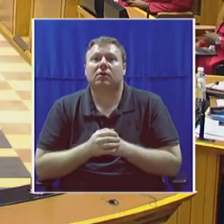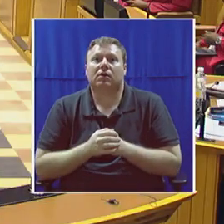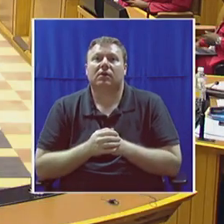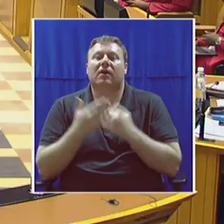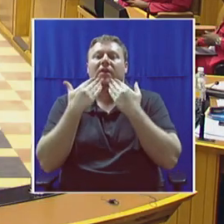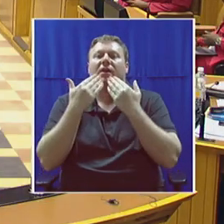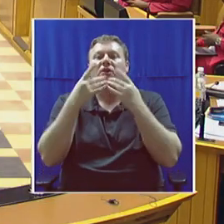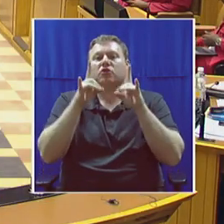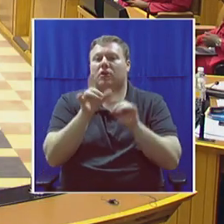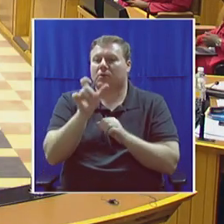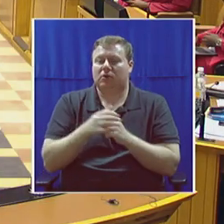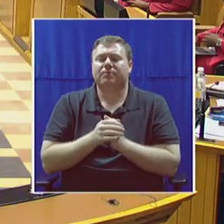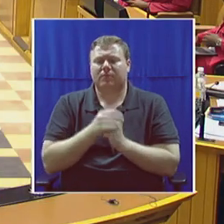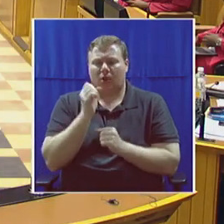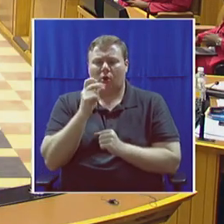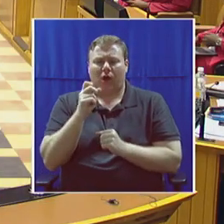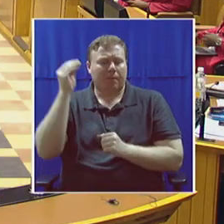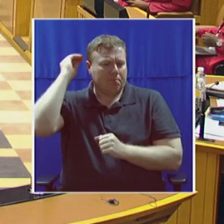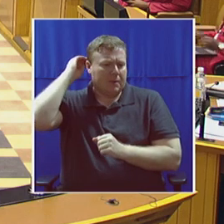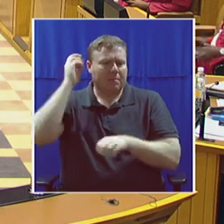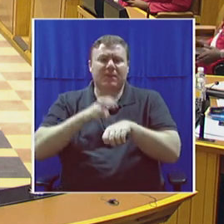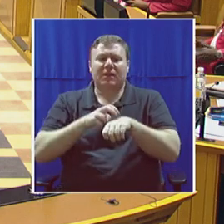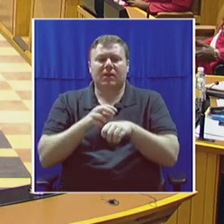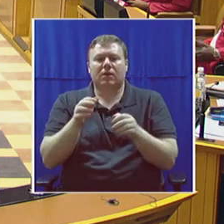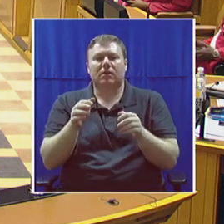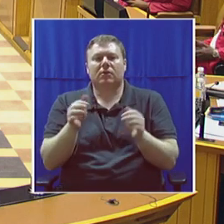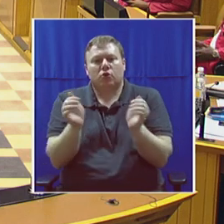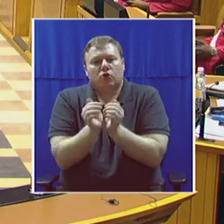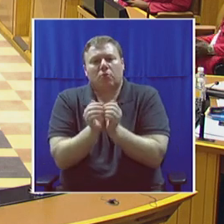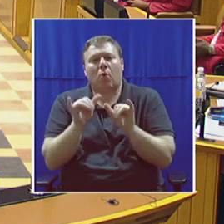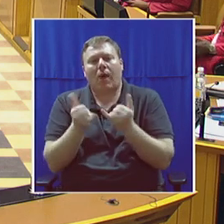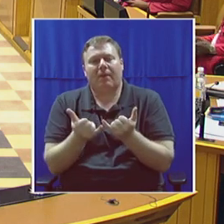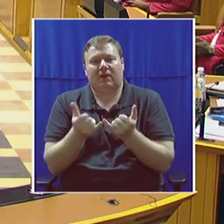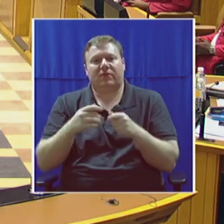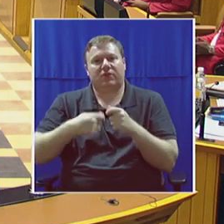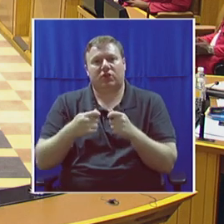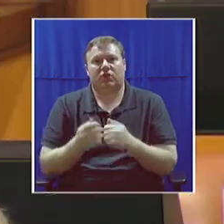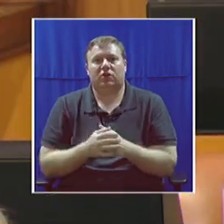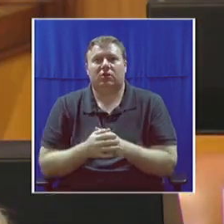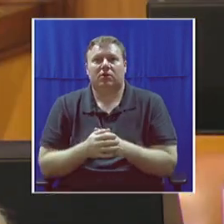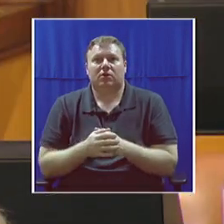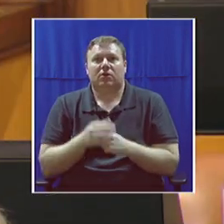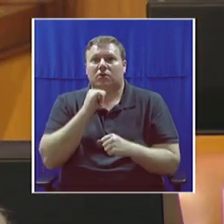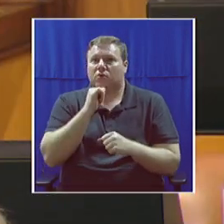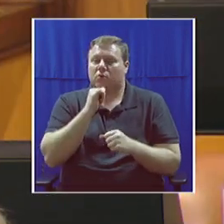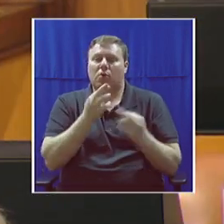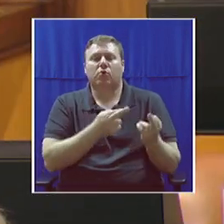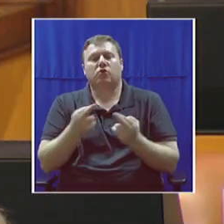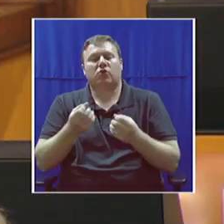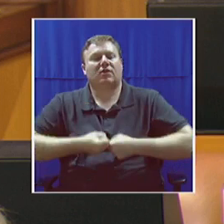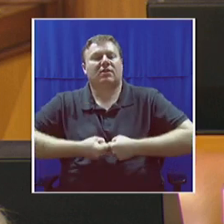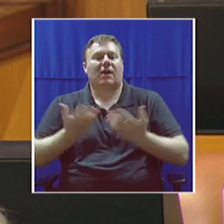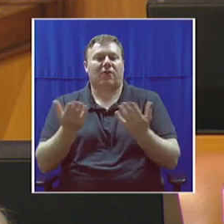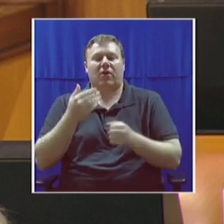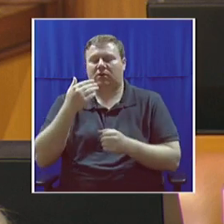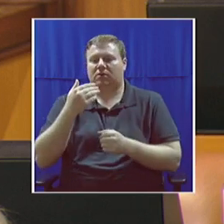conscious of the needs of smallscale fishermen uh and we trust that the minister will not address these by sacrificing resources in the longer term in